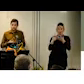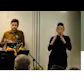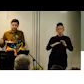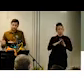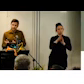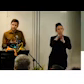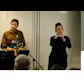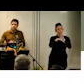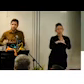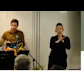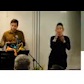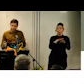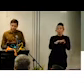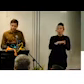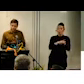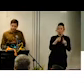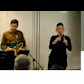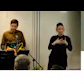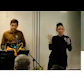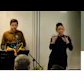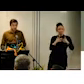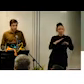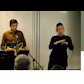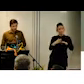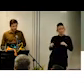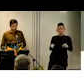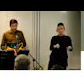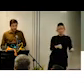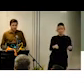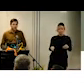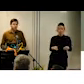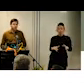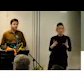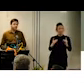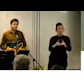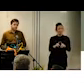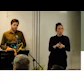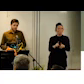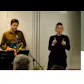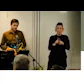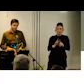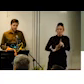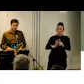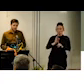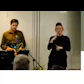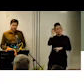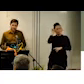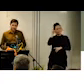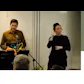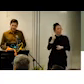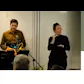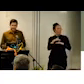occur at specific times when the bed was rocking. And really nicely, It also improved memory performance